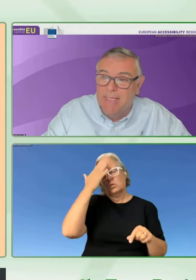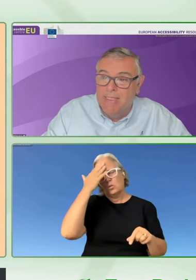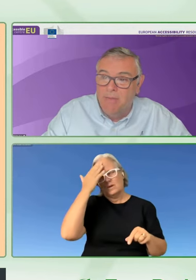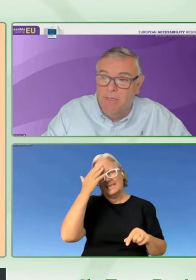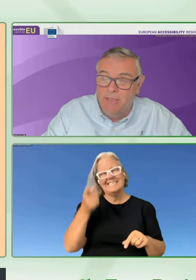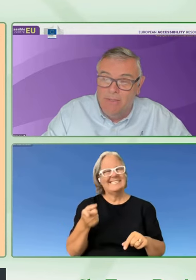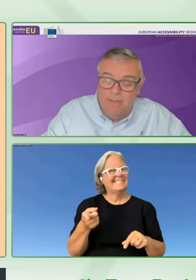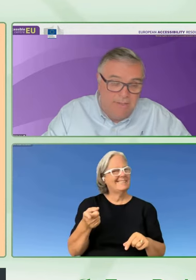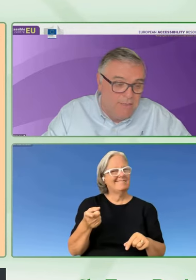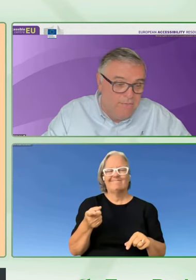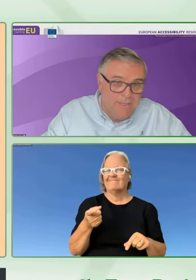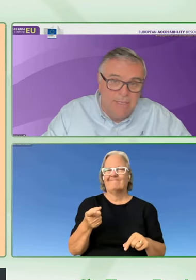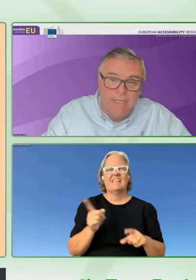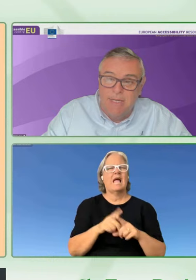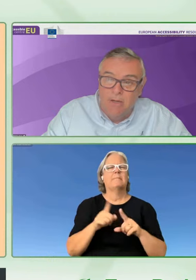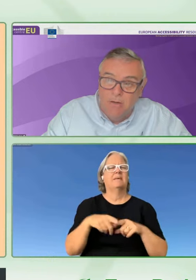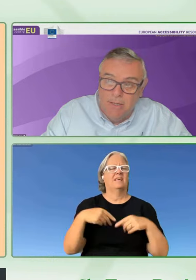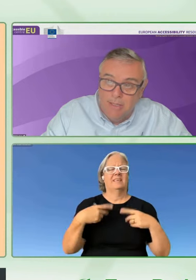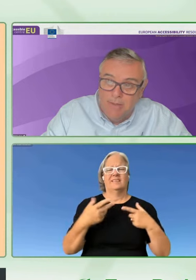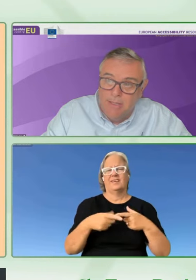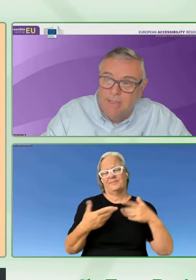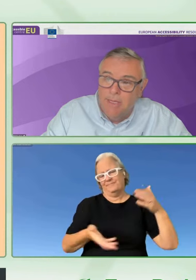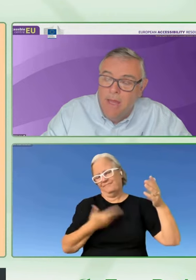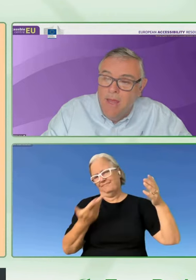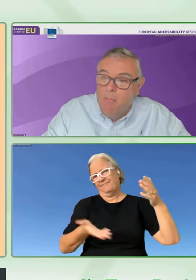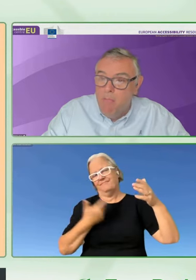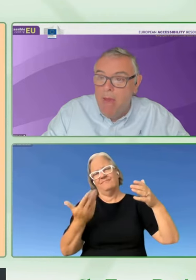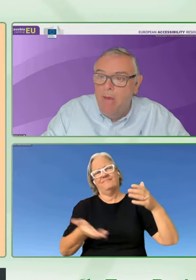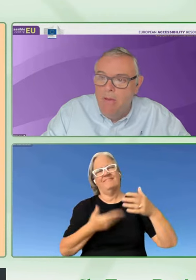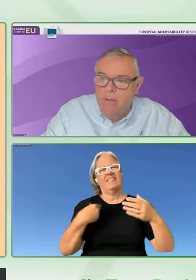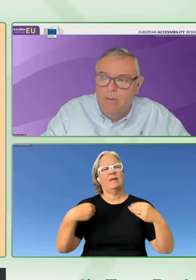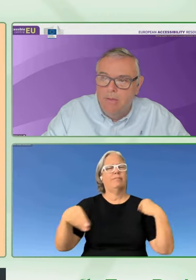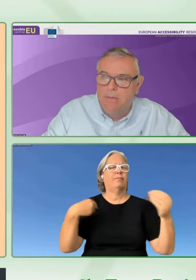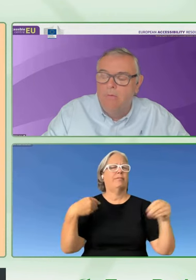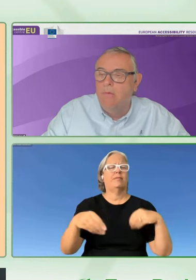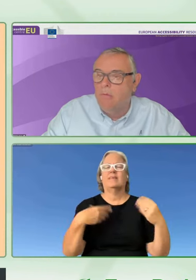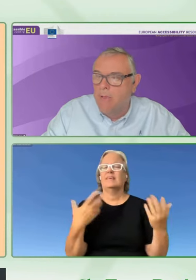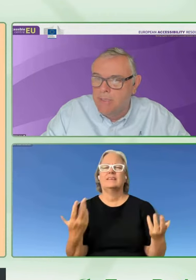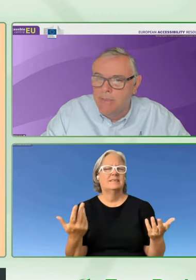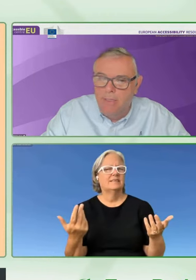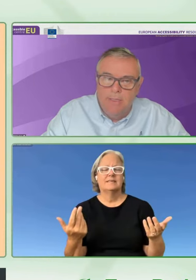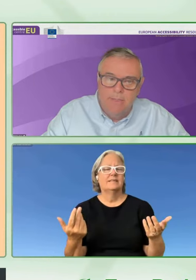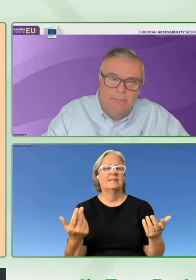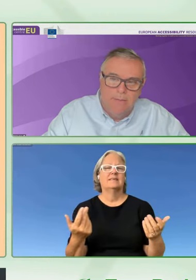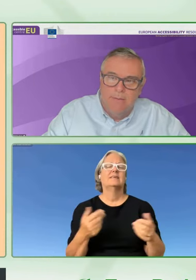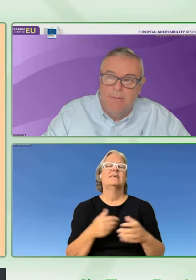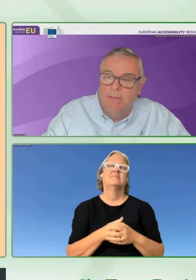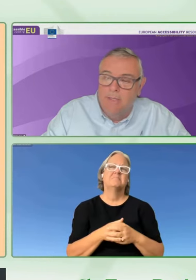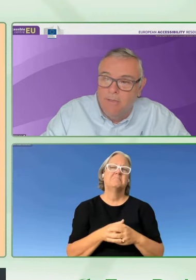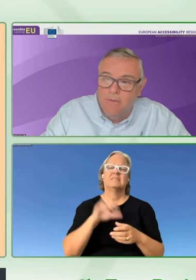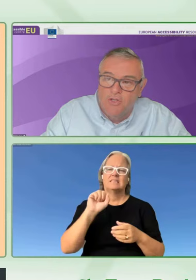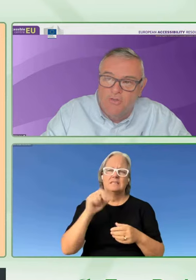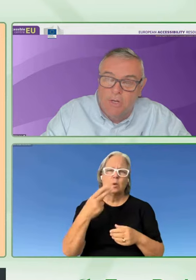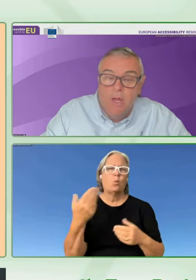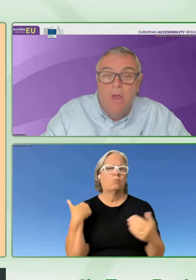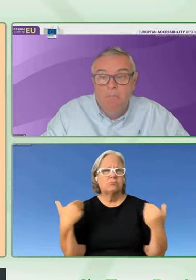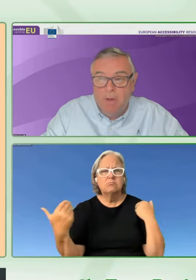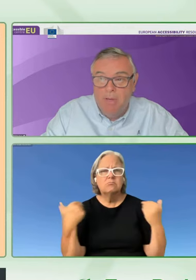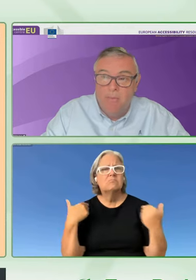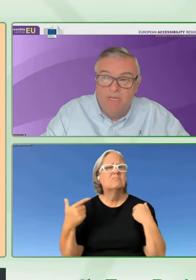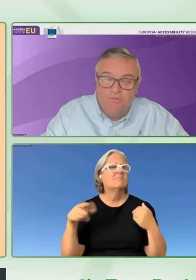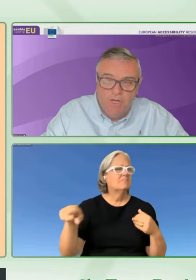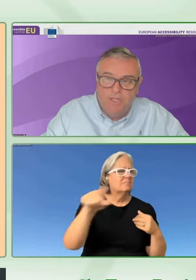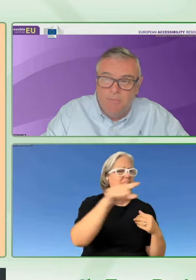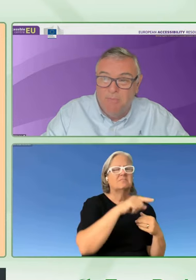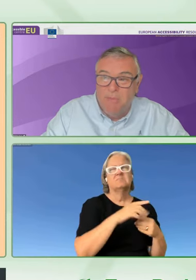the accessibility in the different stakeholders, mainly in universities and in the industry,